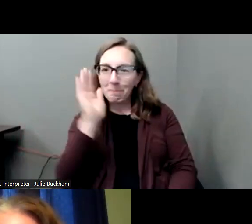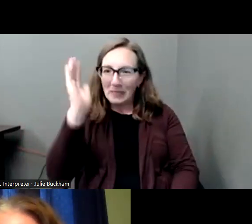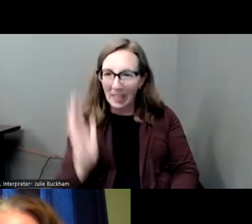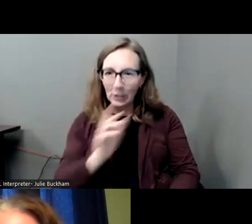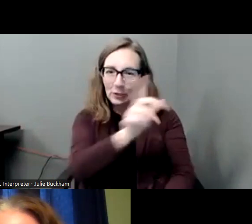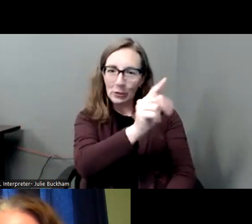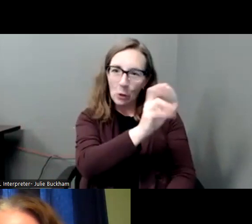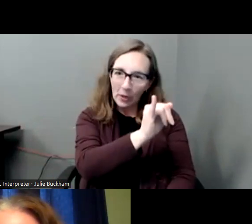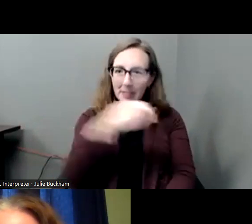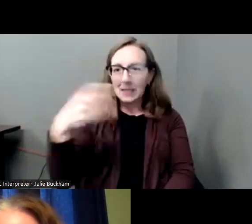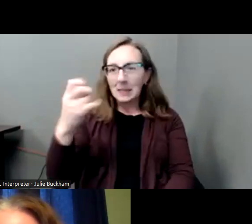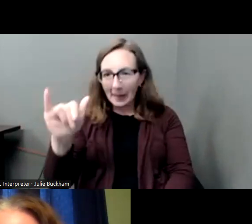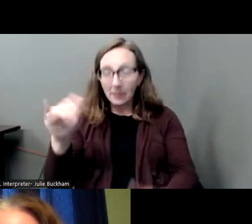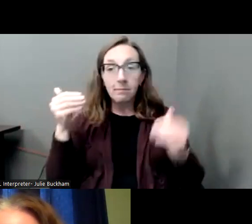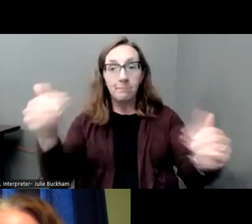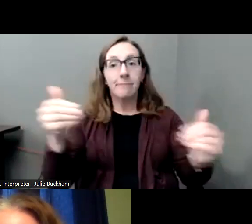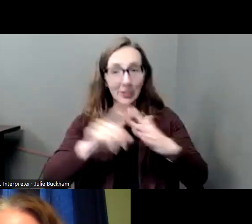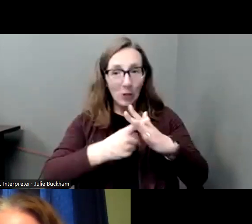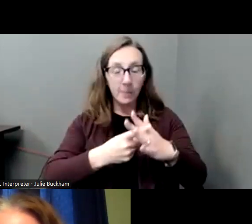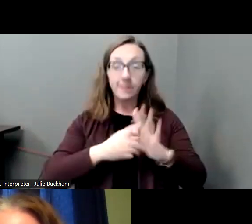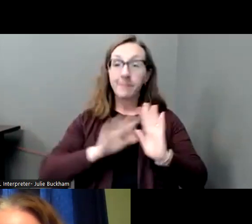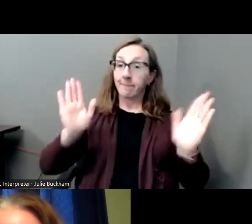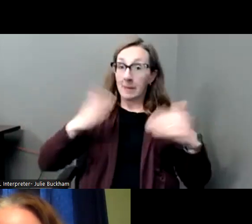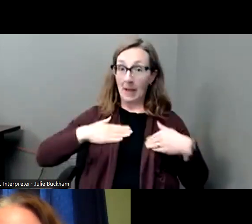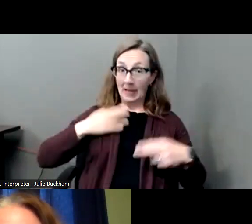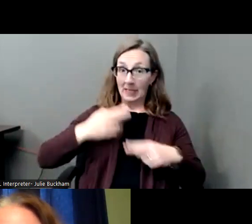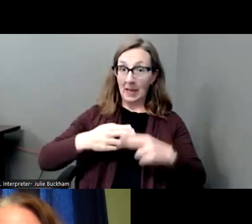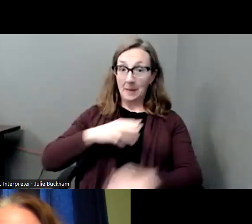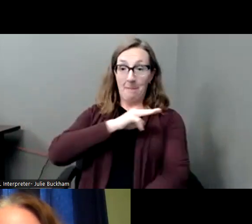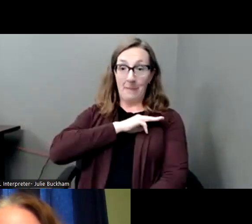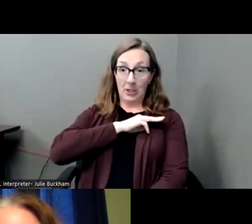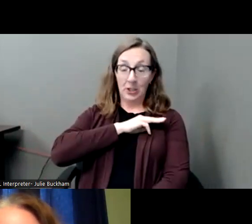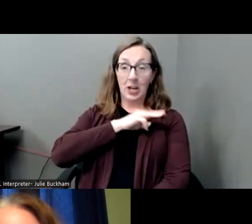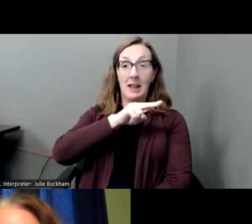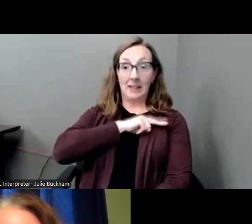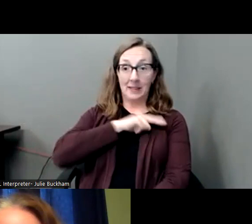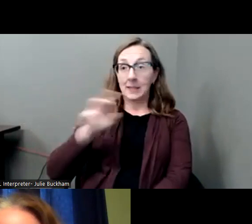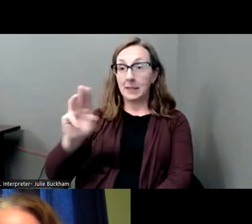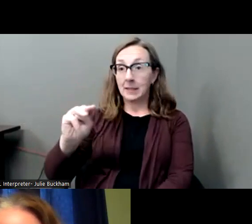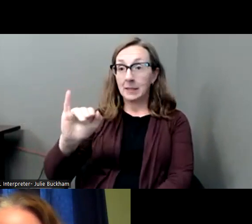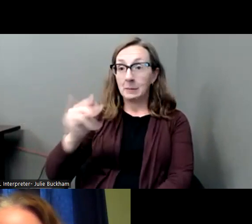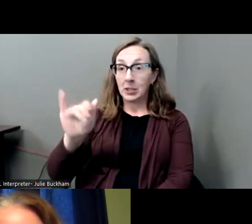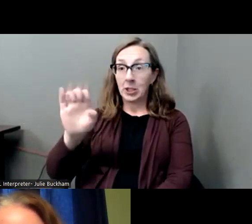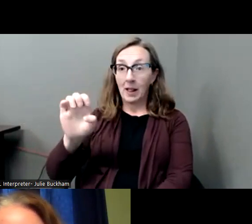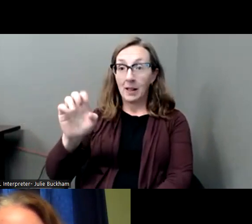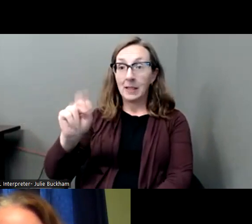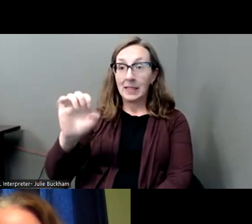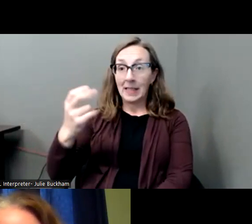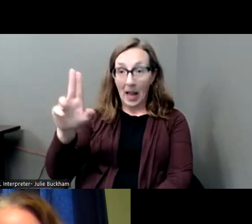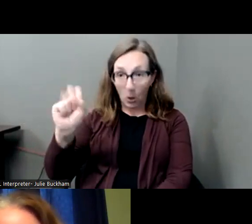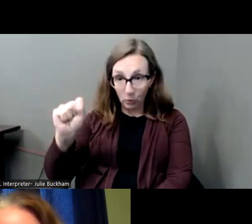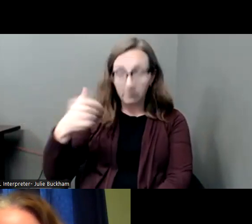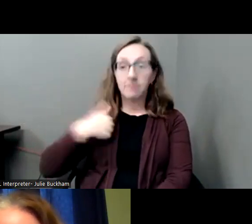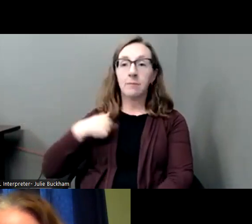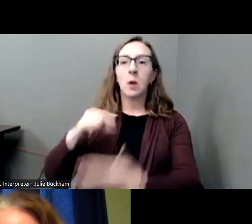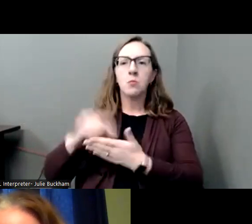started. My name is Michelle House, and I am the program administrator for Deaf